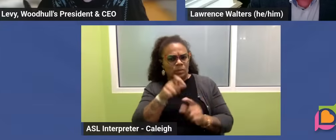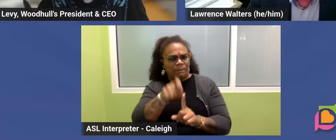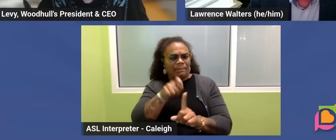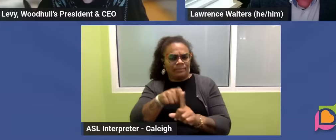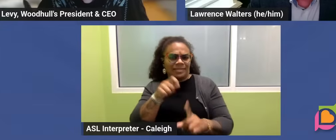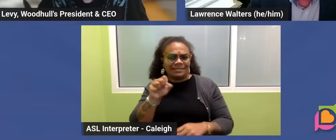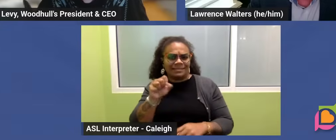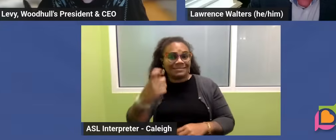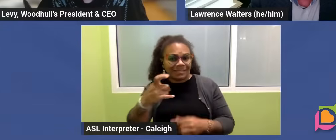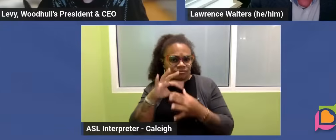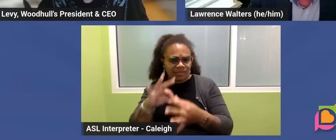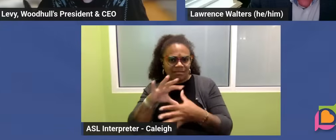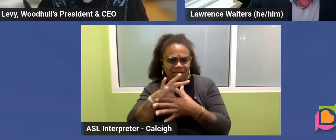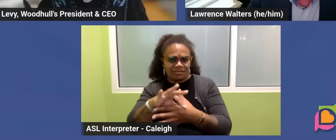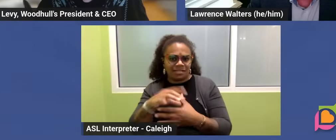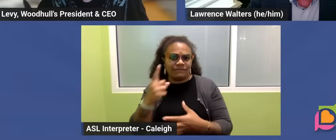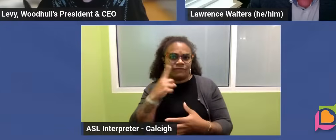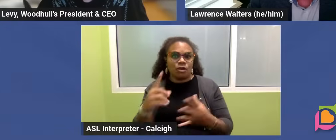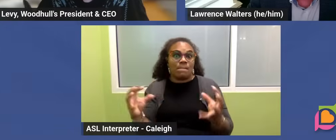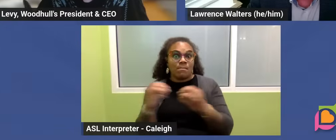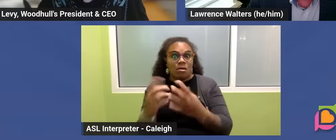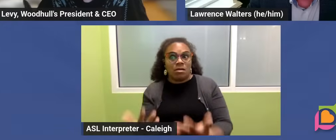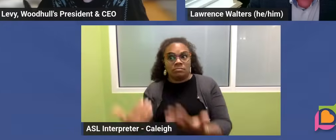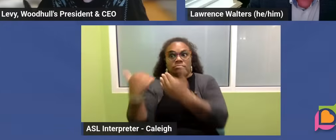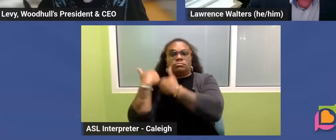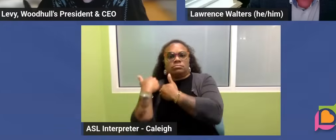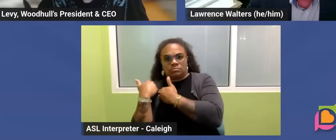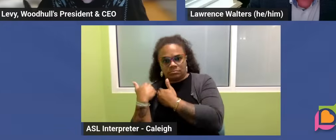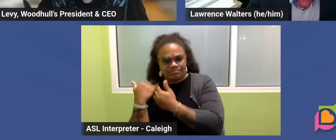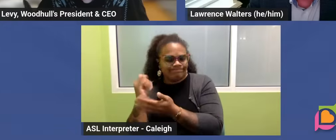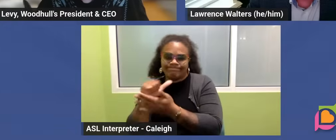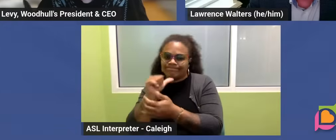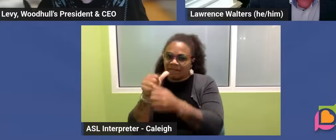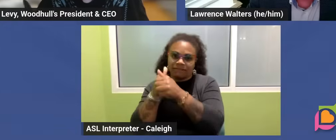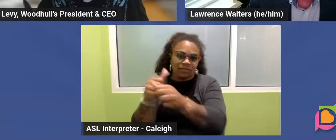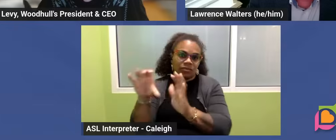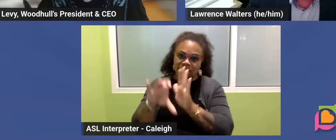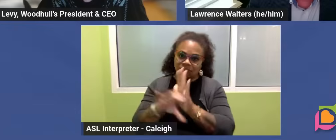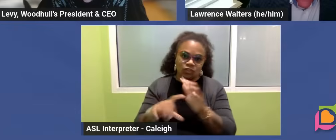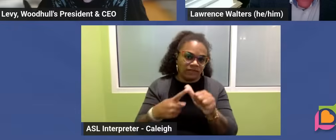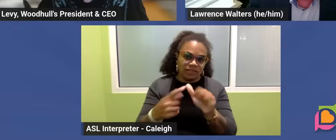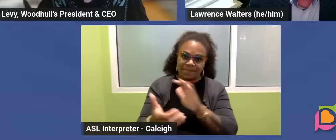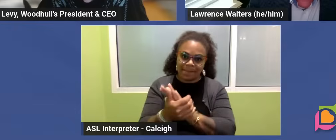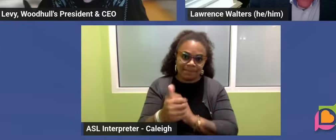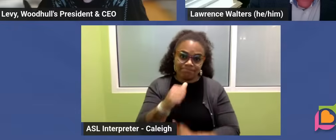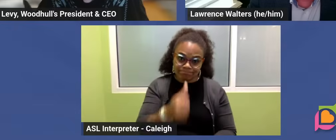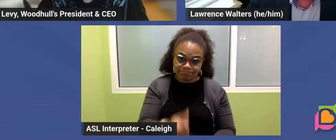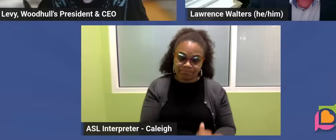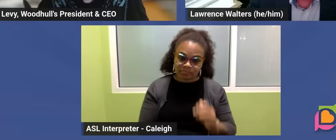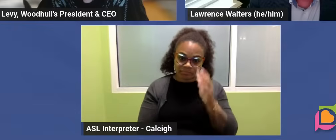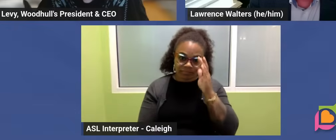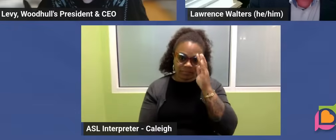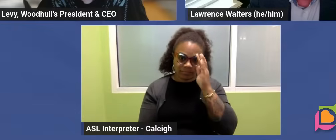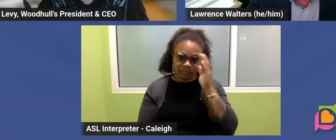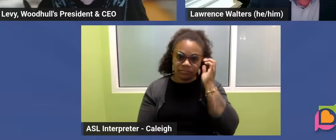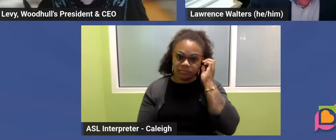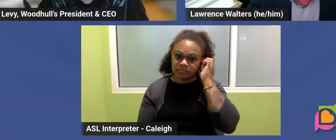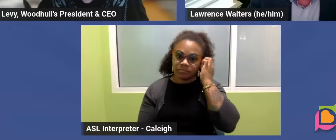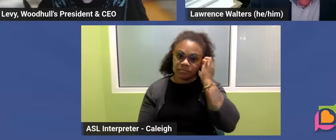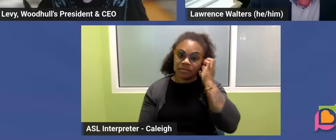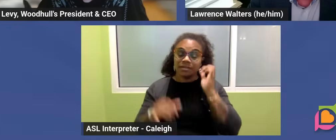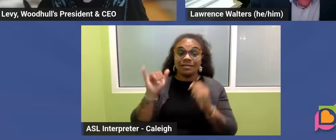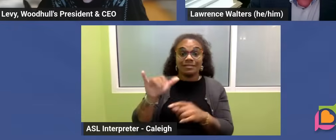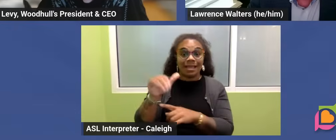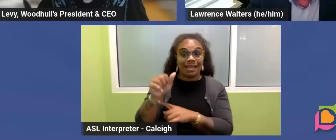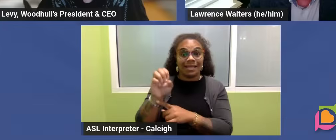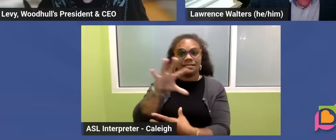additional obligations, and that's unconstitutional under the First Amendment. But that case involved only